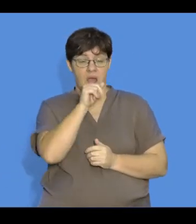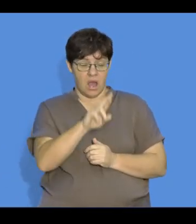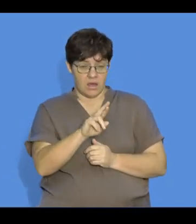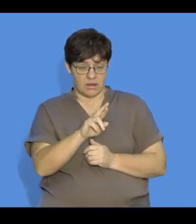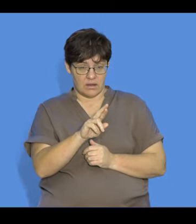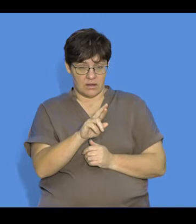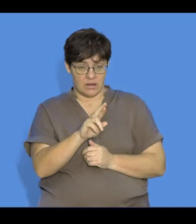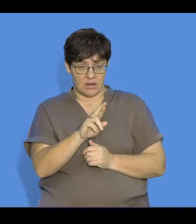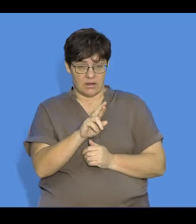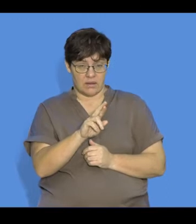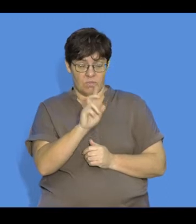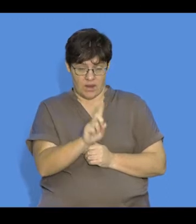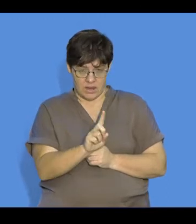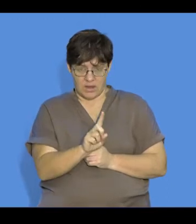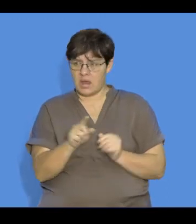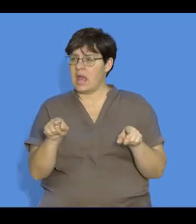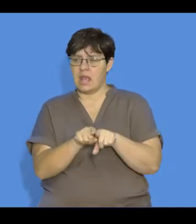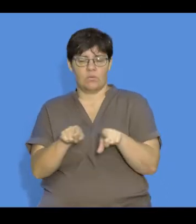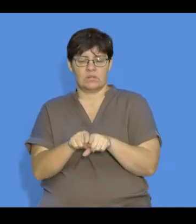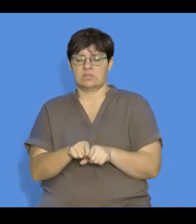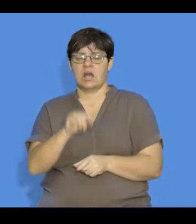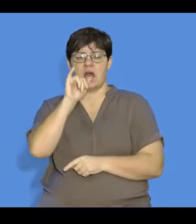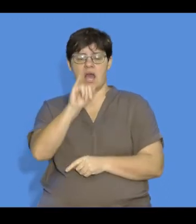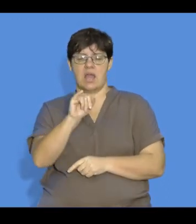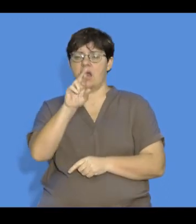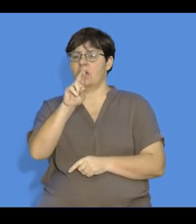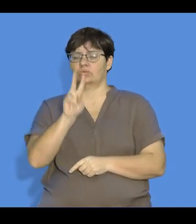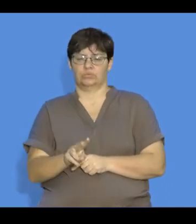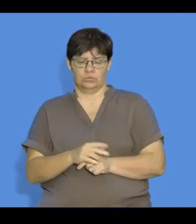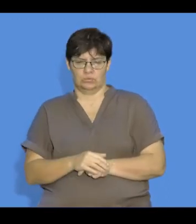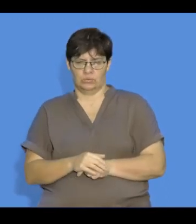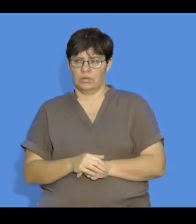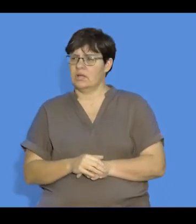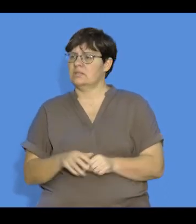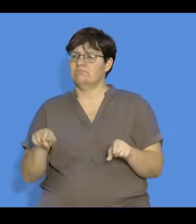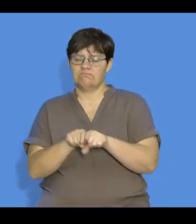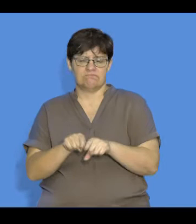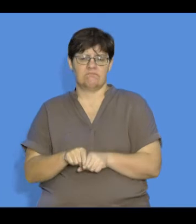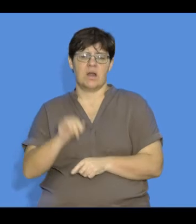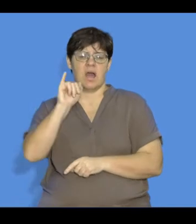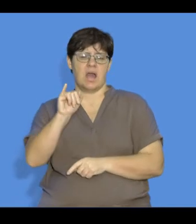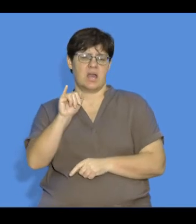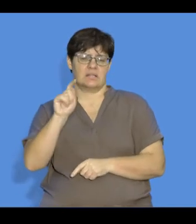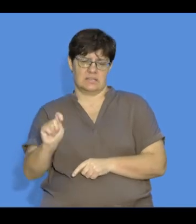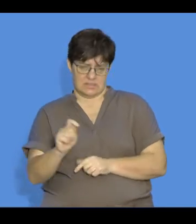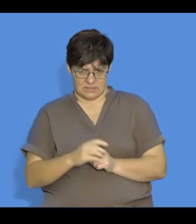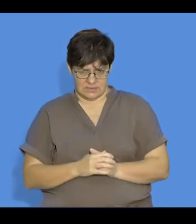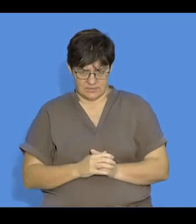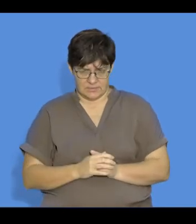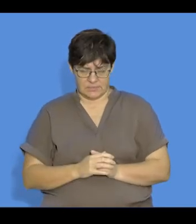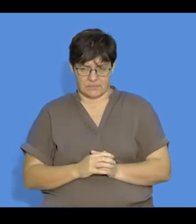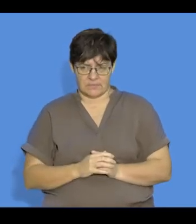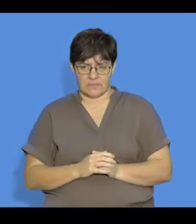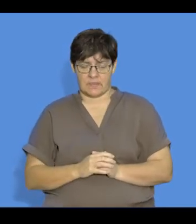R1 is equals to current through R2, which is current which goes through the battery, okay, which is equals to the